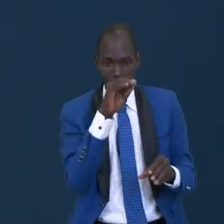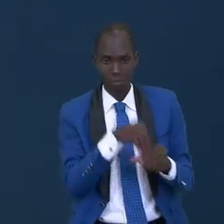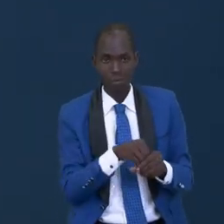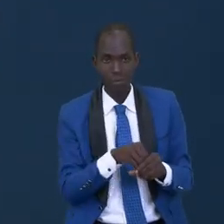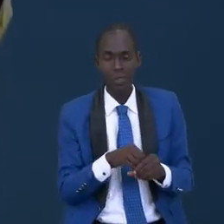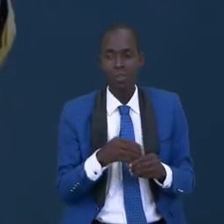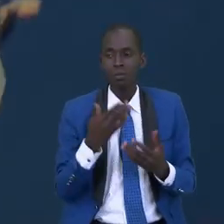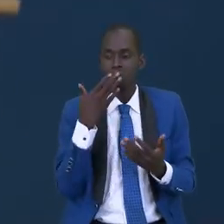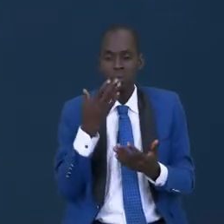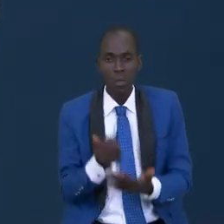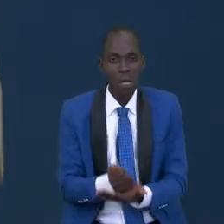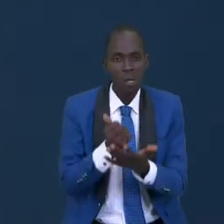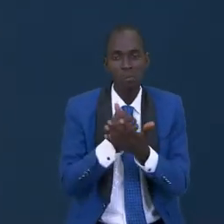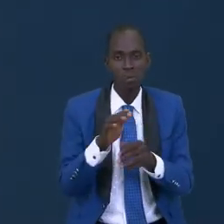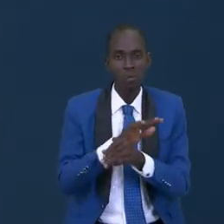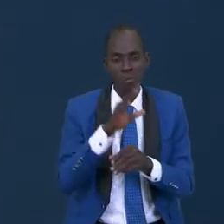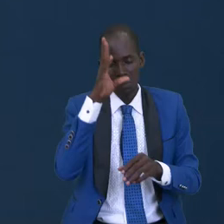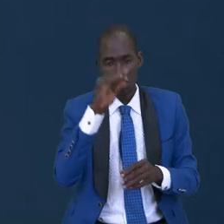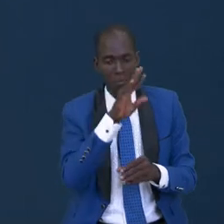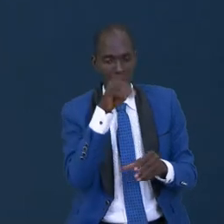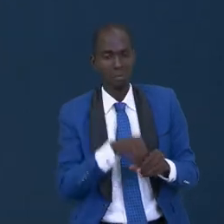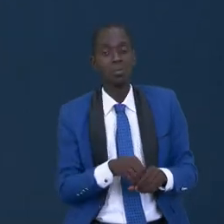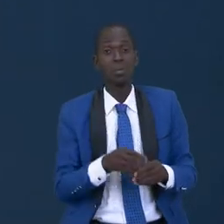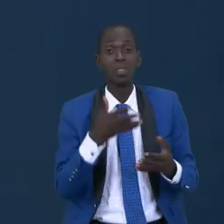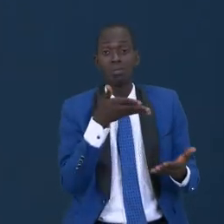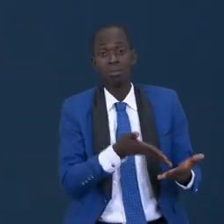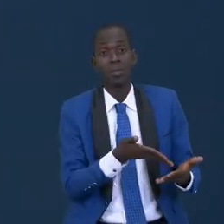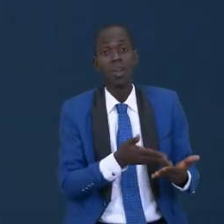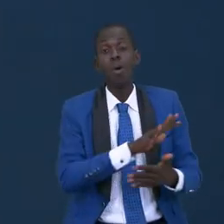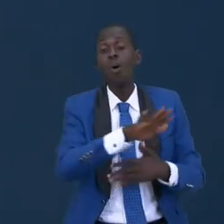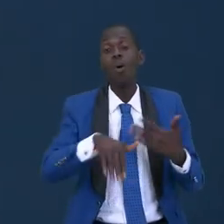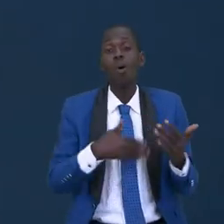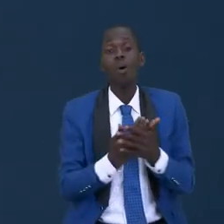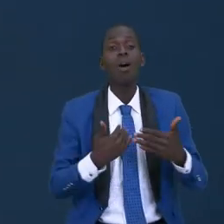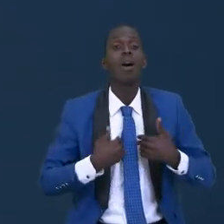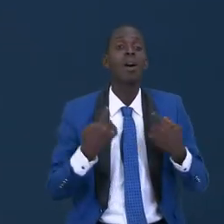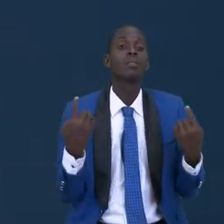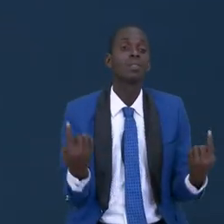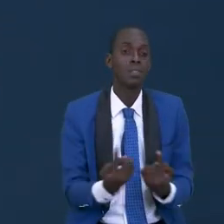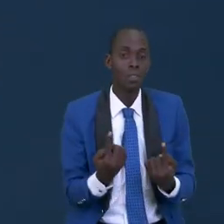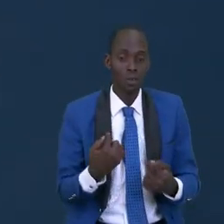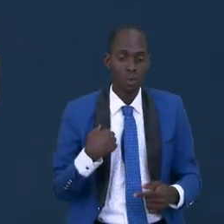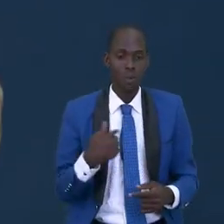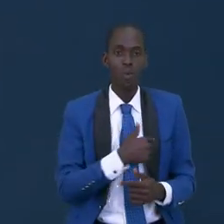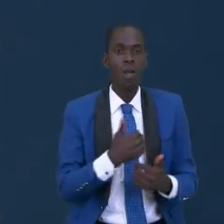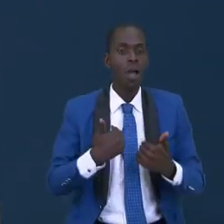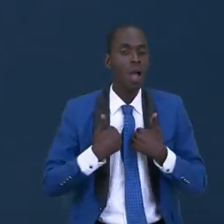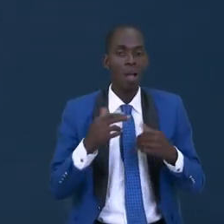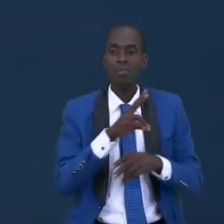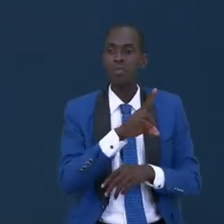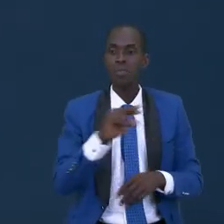men, religious men and women, all have sinned. We have no